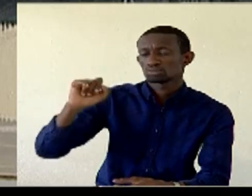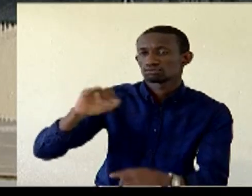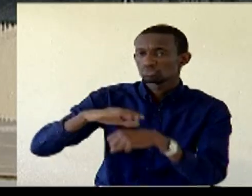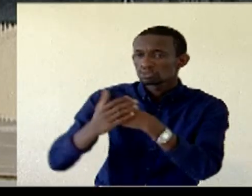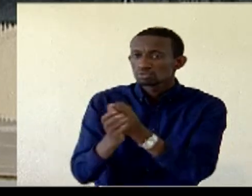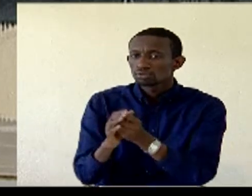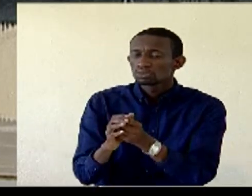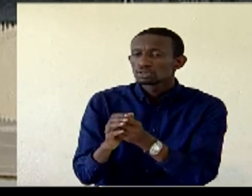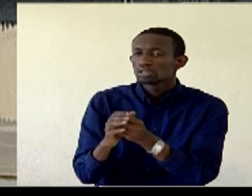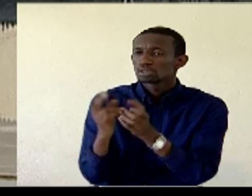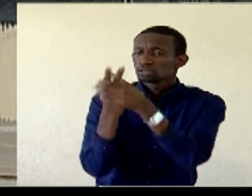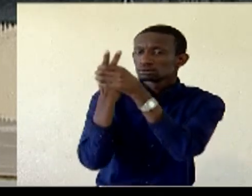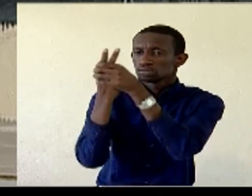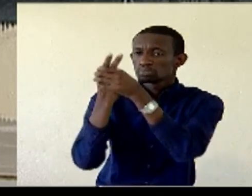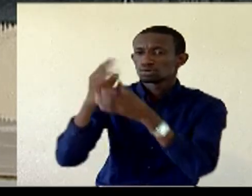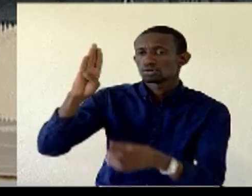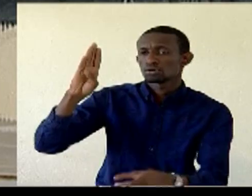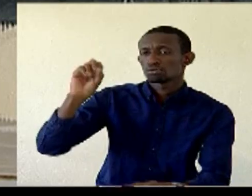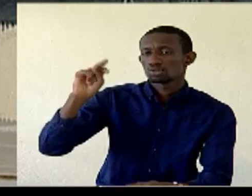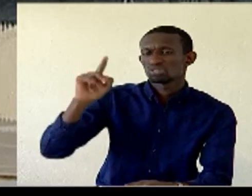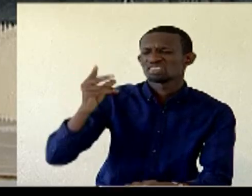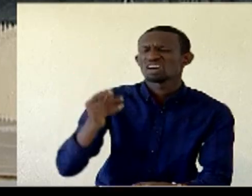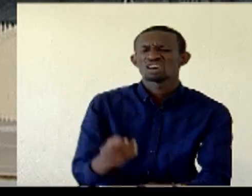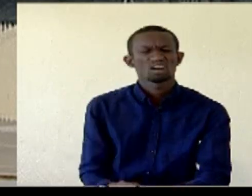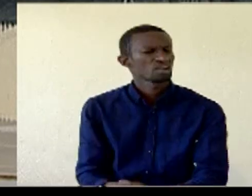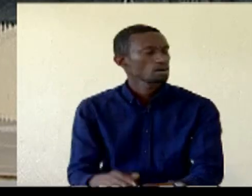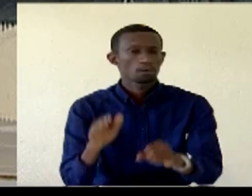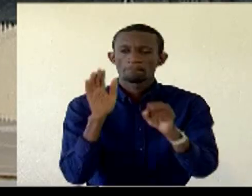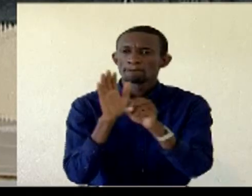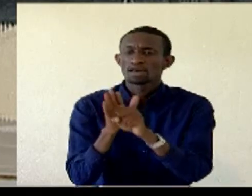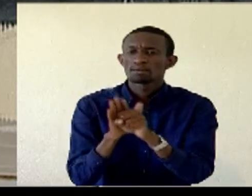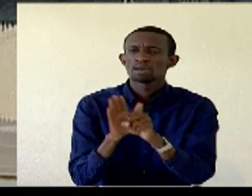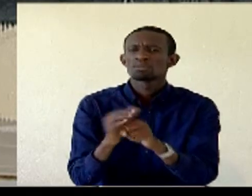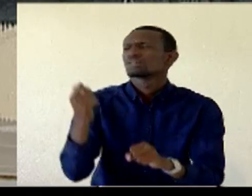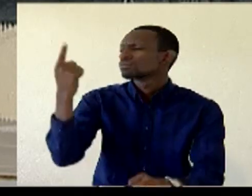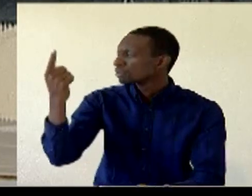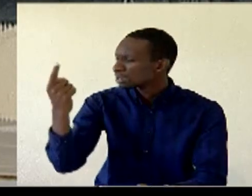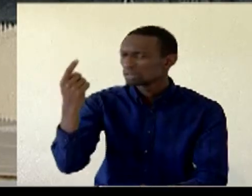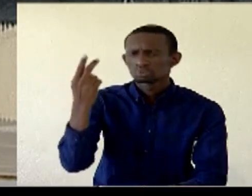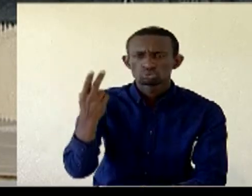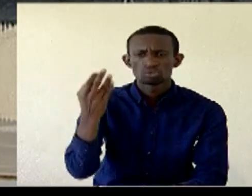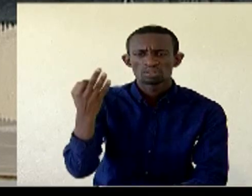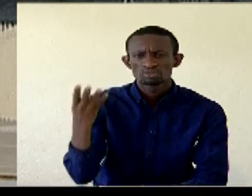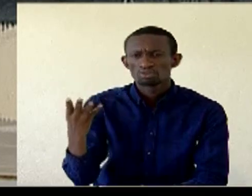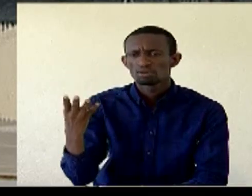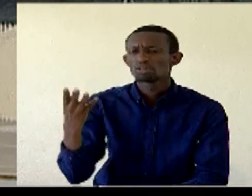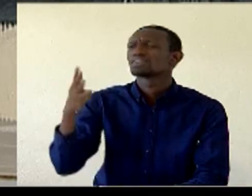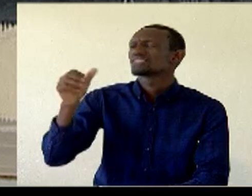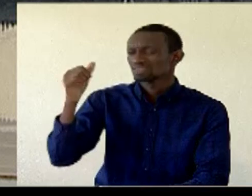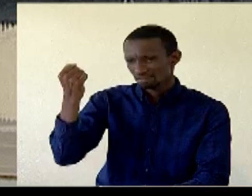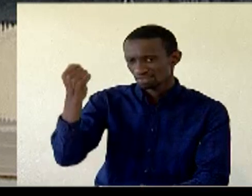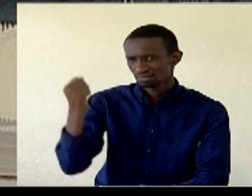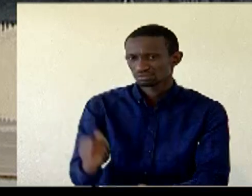means the bonds here are very many. So you'll have 1, 2, 3, 4 with another one, which is 5.